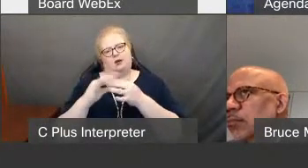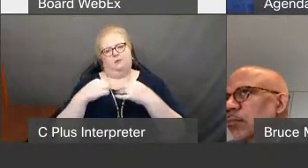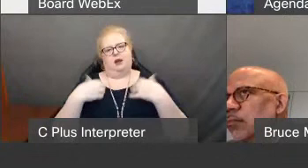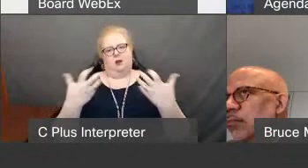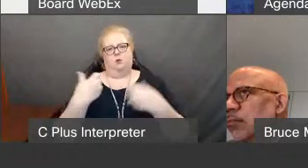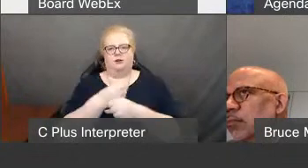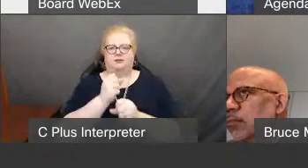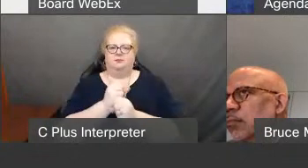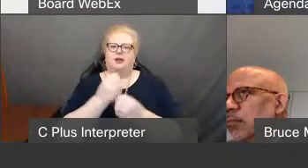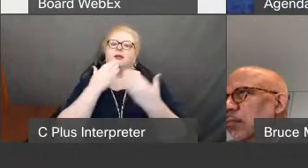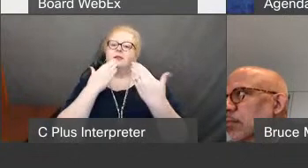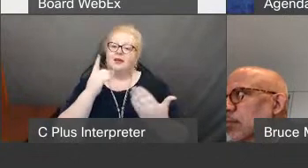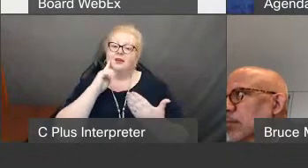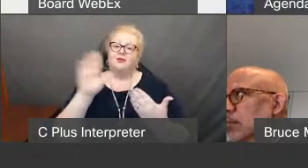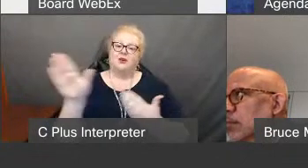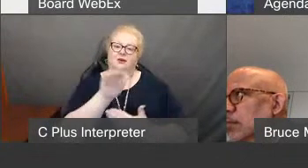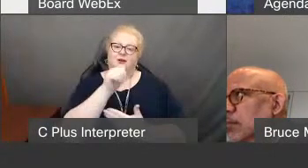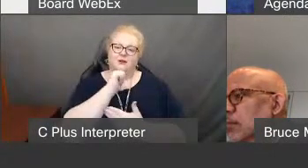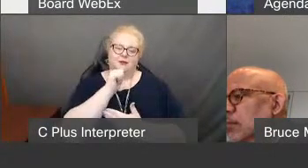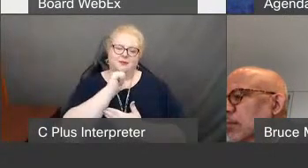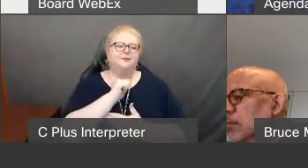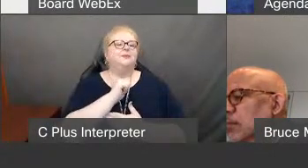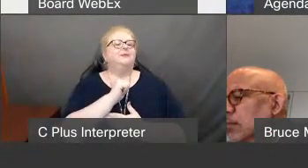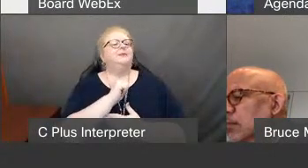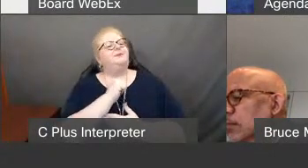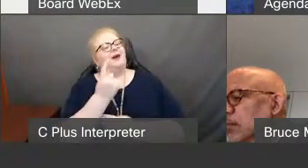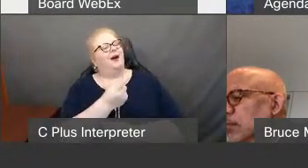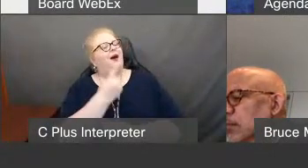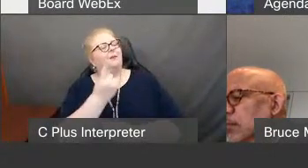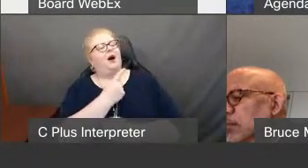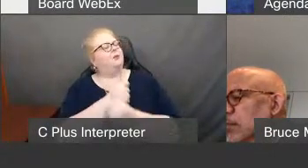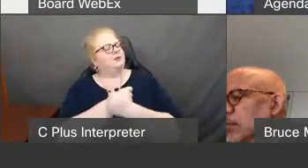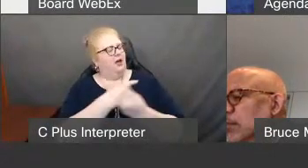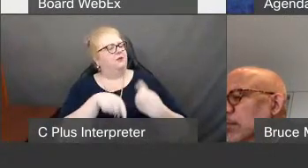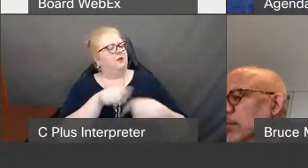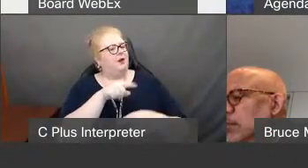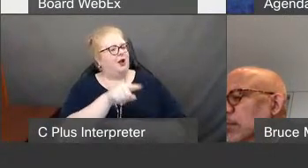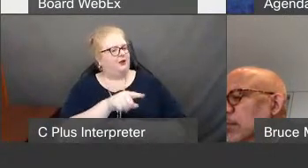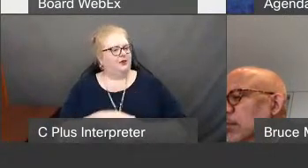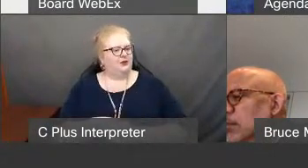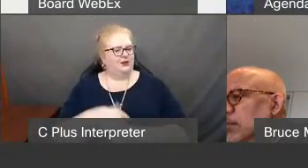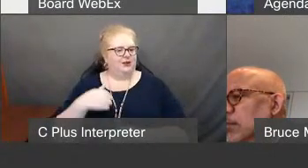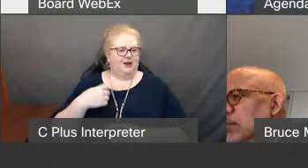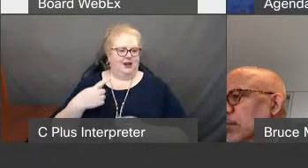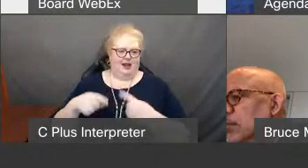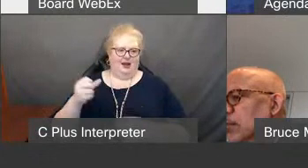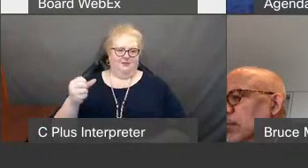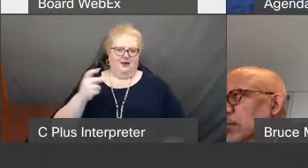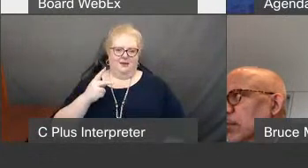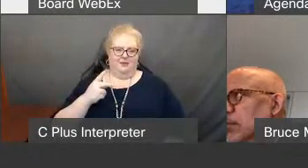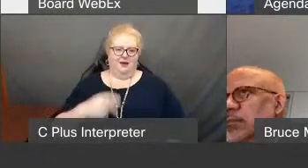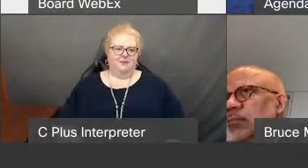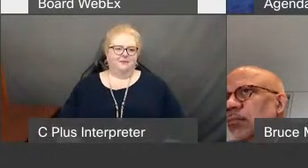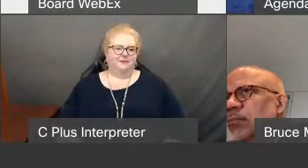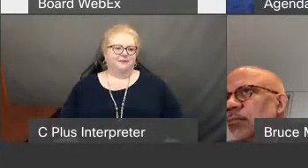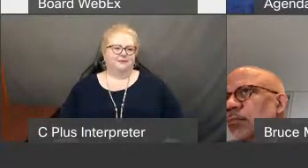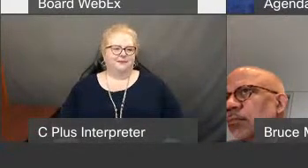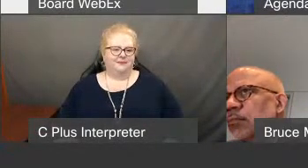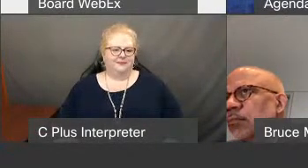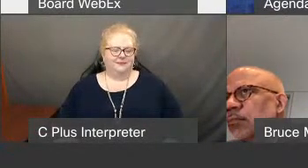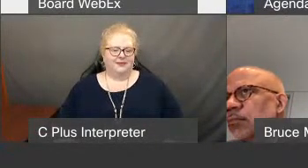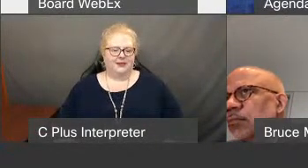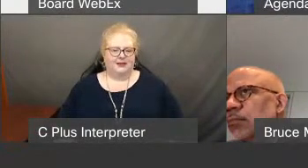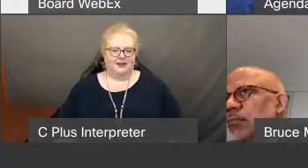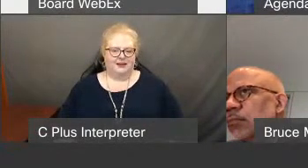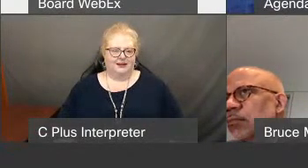me. Always love being around you. I'm coming back. I'm coming back. So. Did you have another question? Oh,